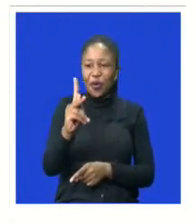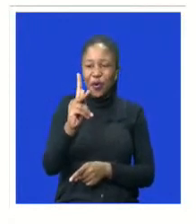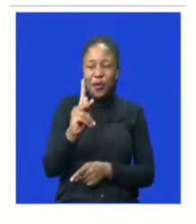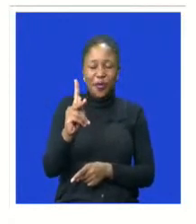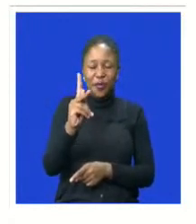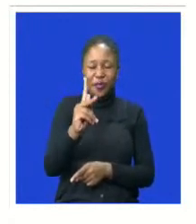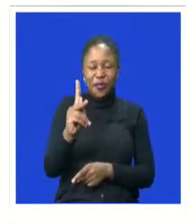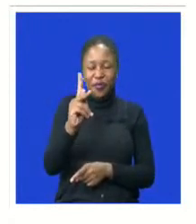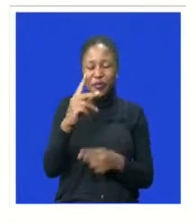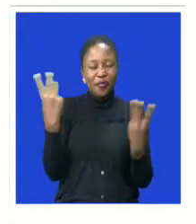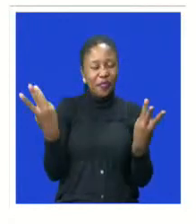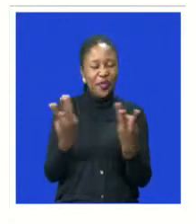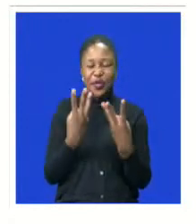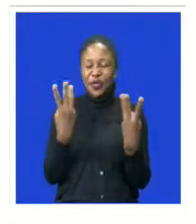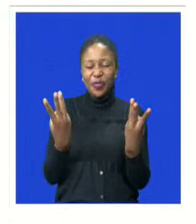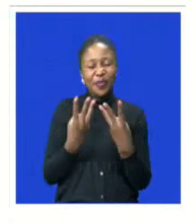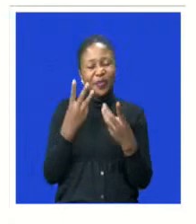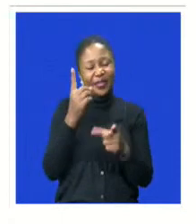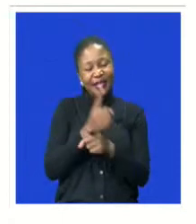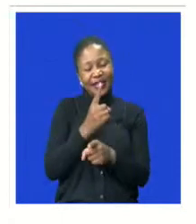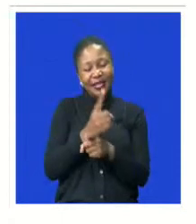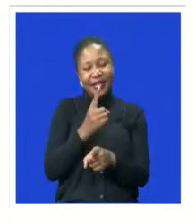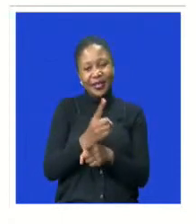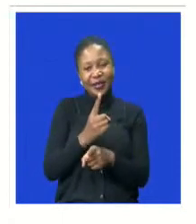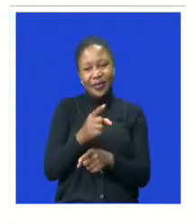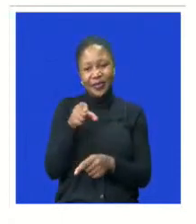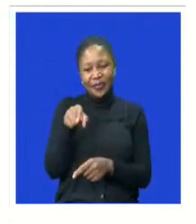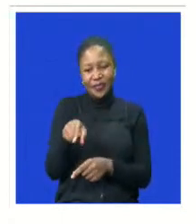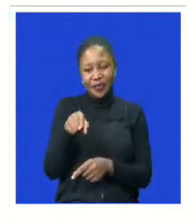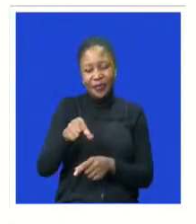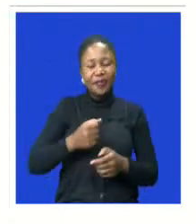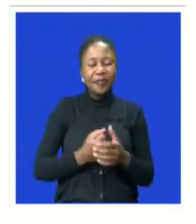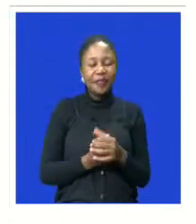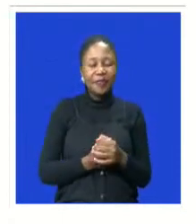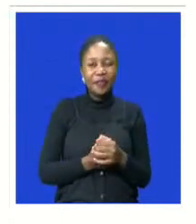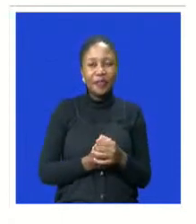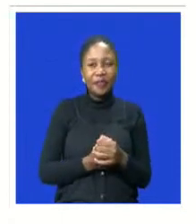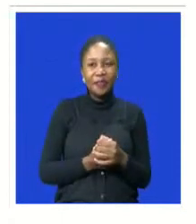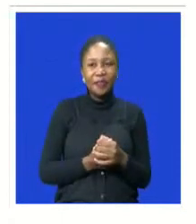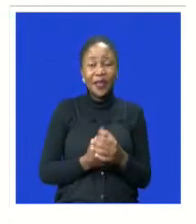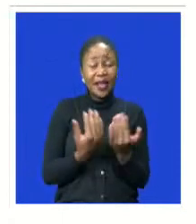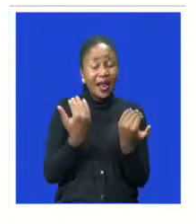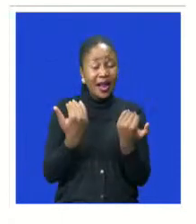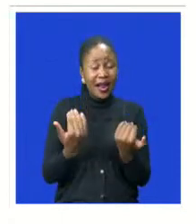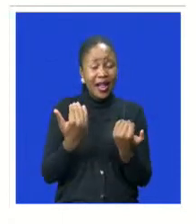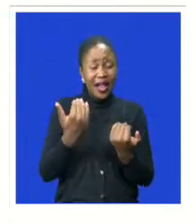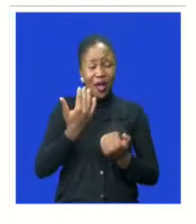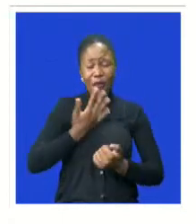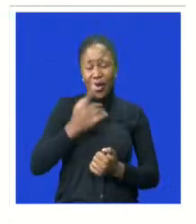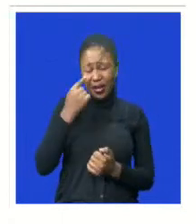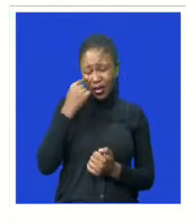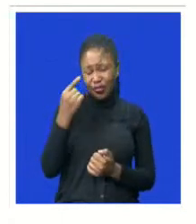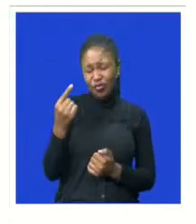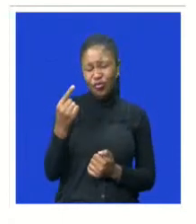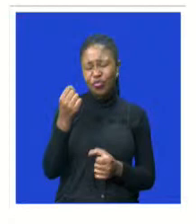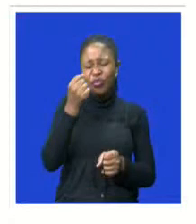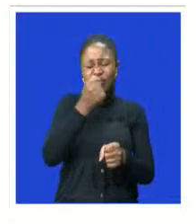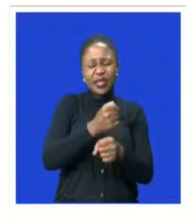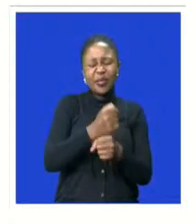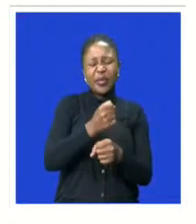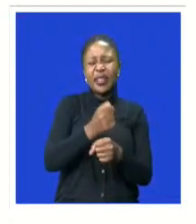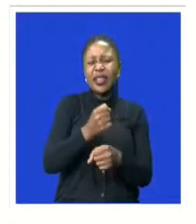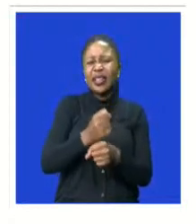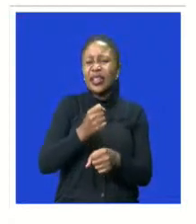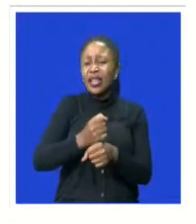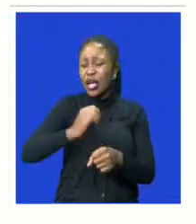Hottentots. So here, now we are looking at the duties of women amongst the Khoikhoi. We